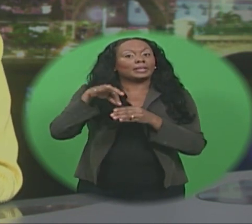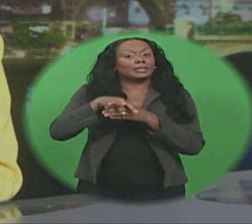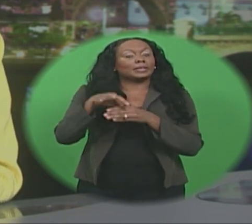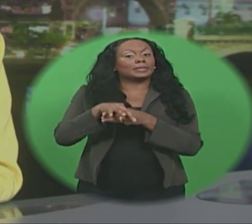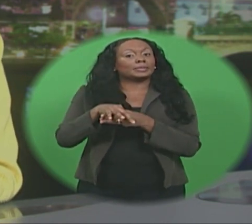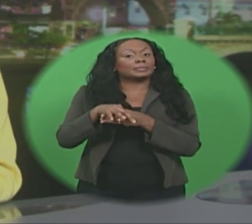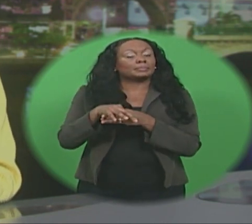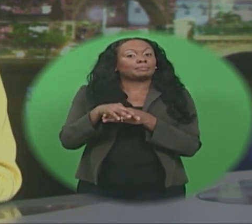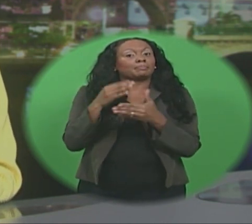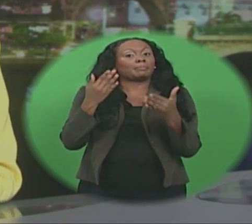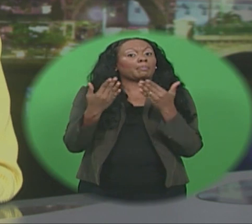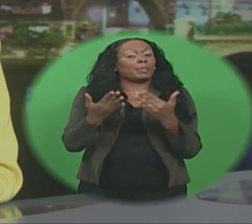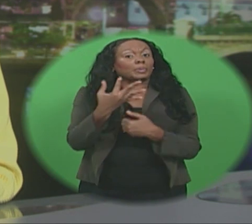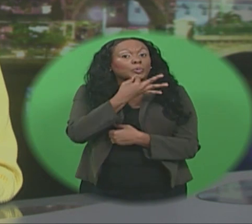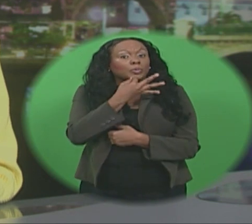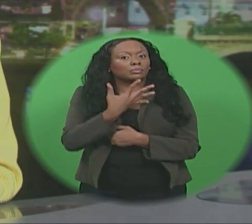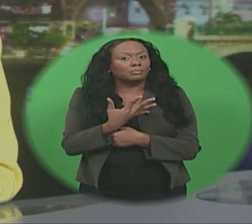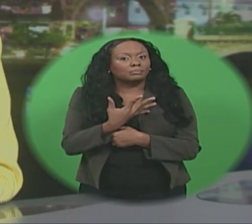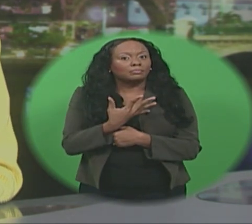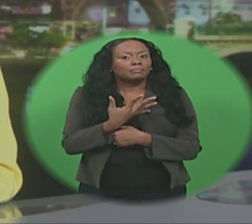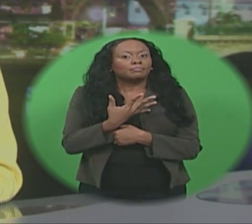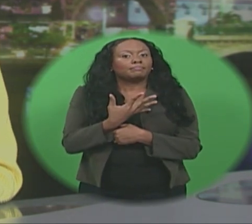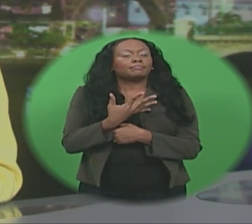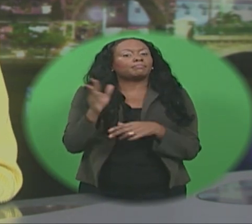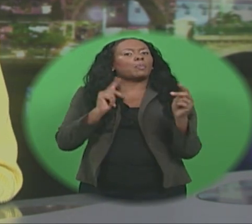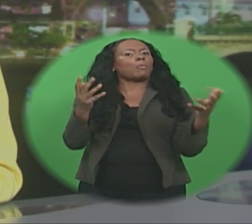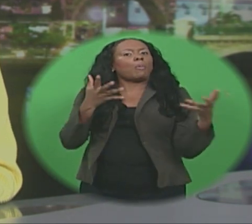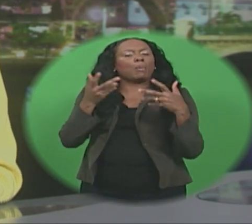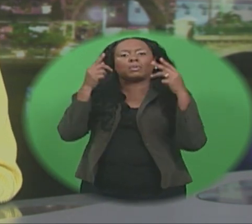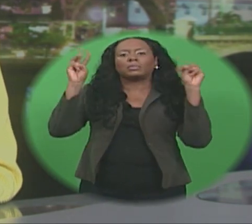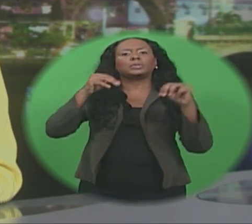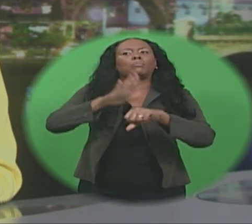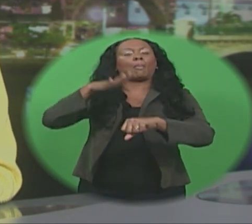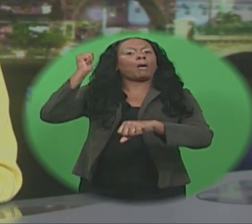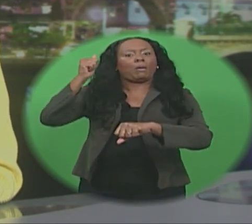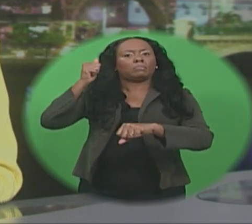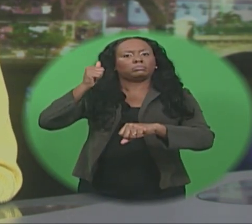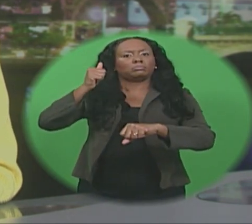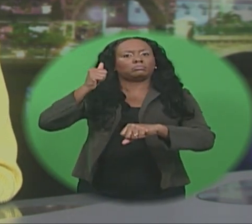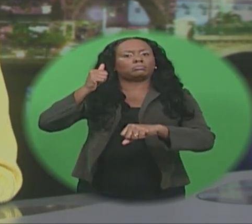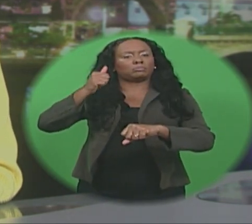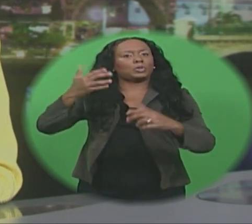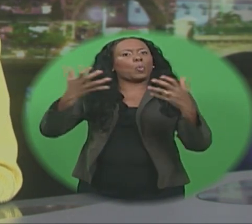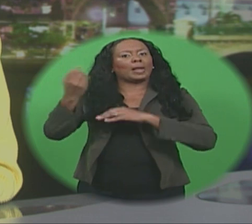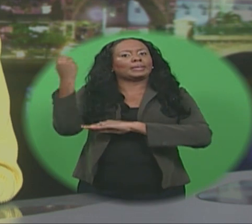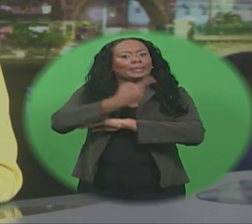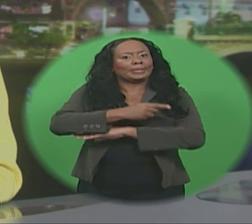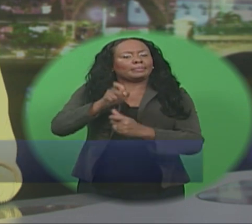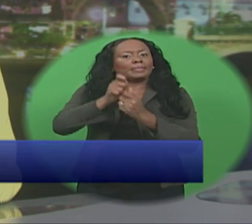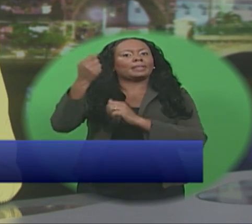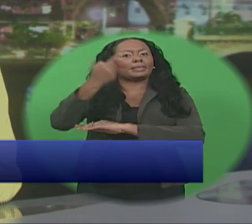may not be too far off. Amid calls for the Prime Minister Fendel Stewart to name a date, he addressed the issue at a